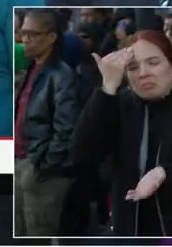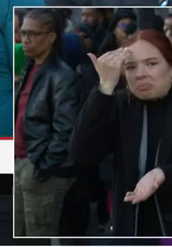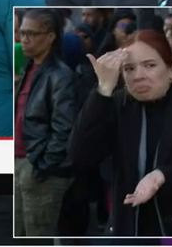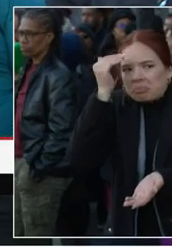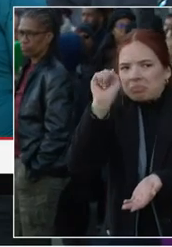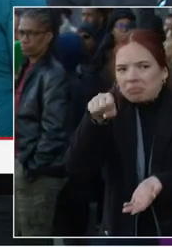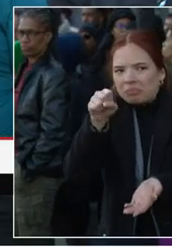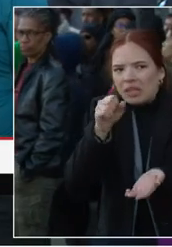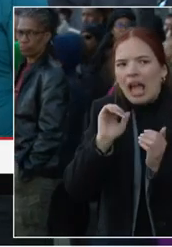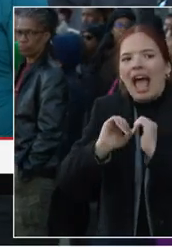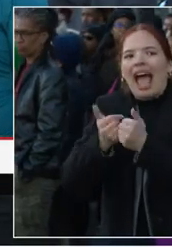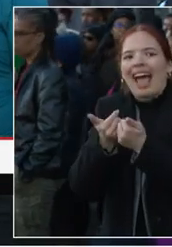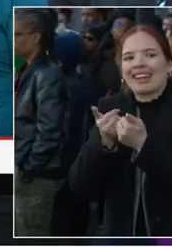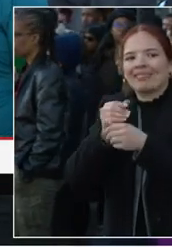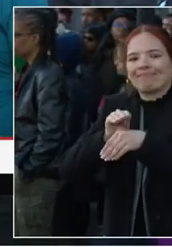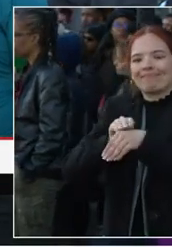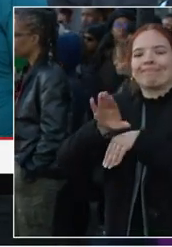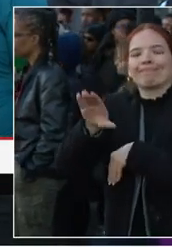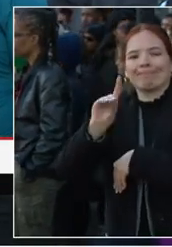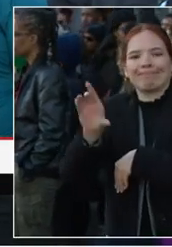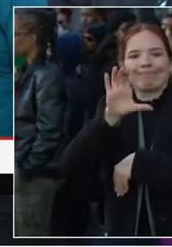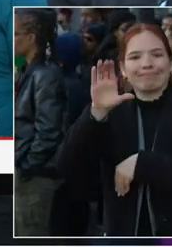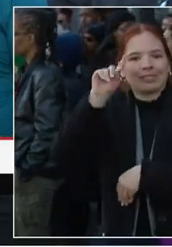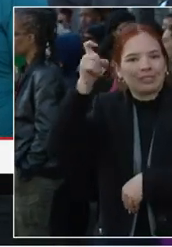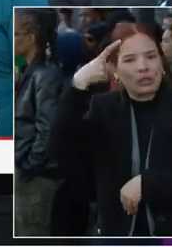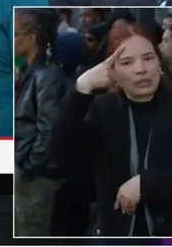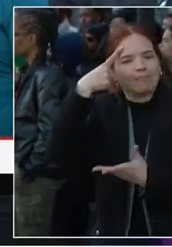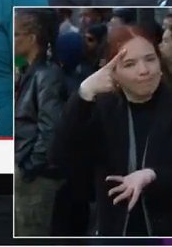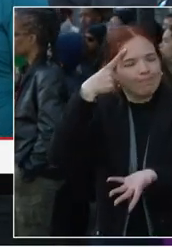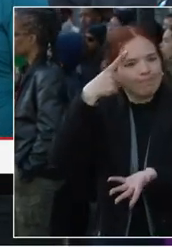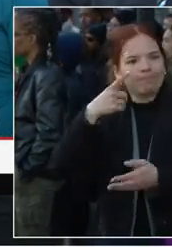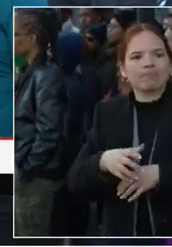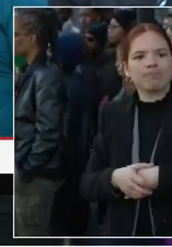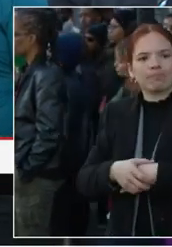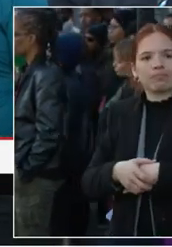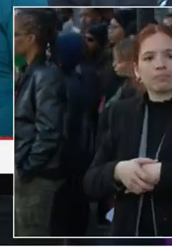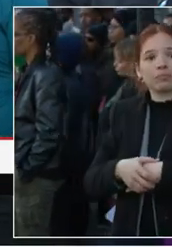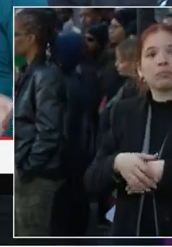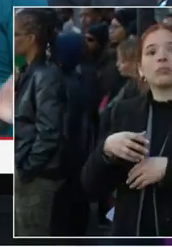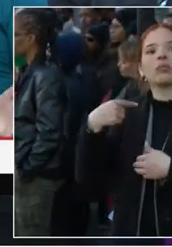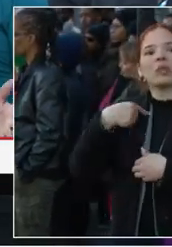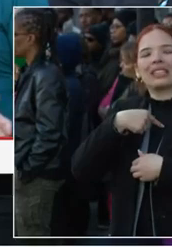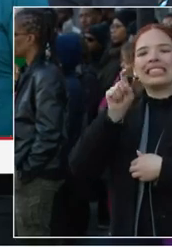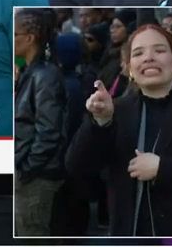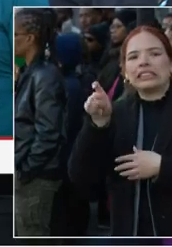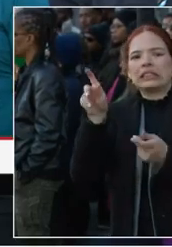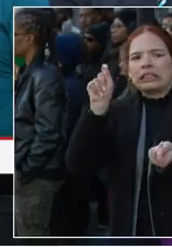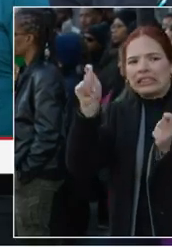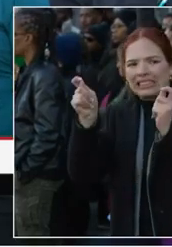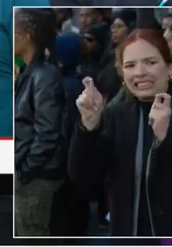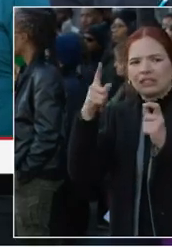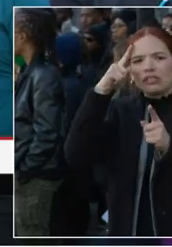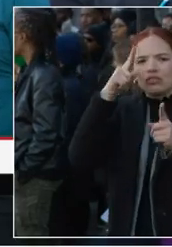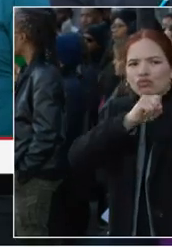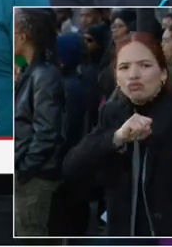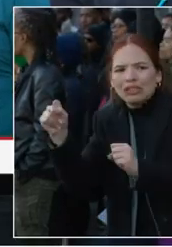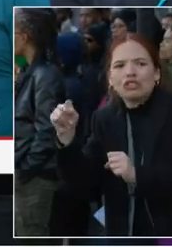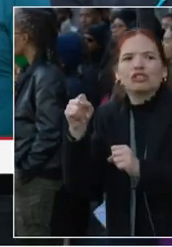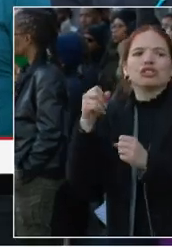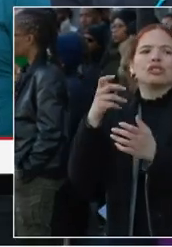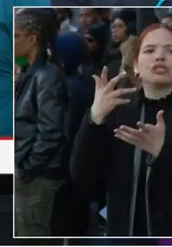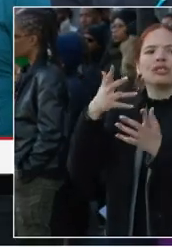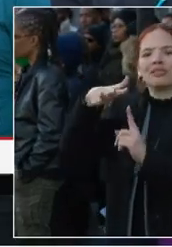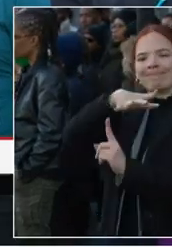governance. So just like with anything, I think we have to adjust our strategies for the environment that we